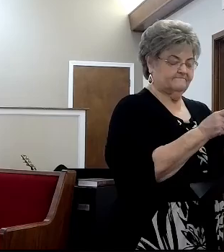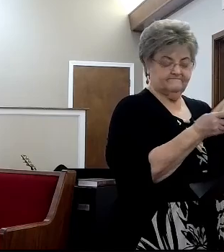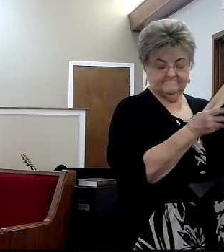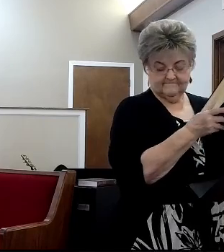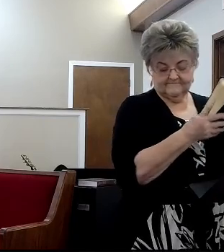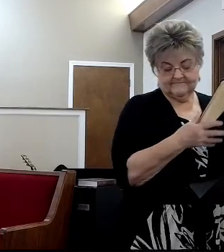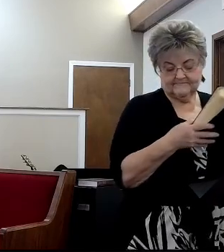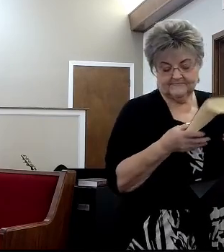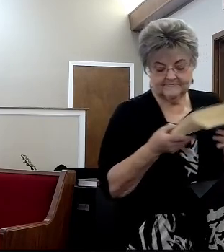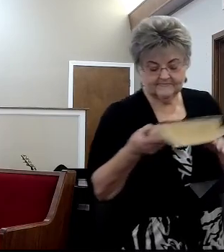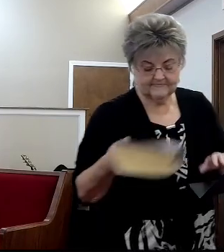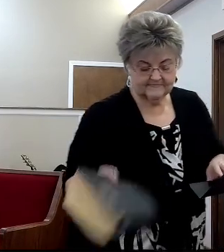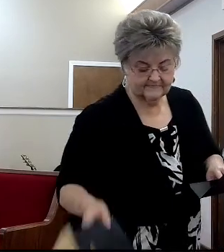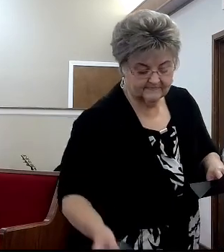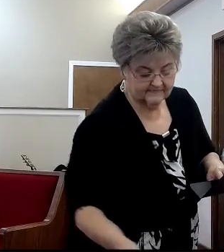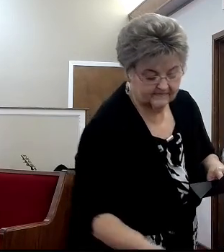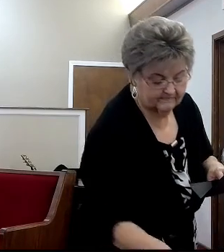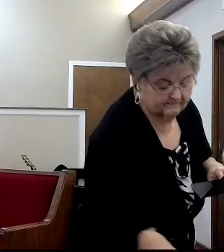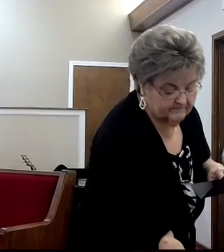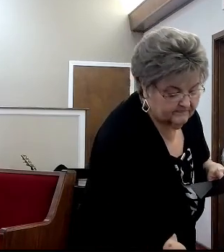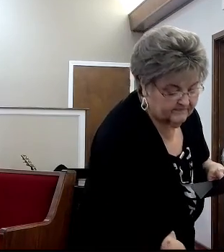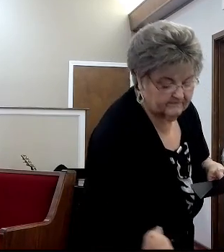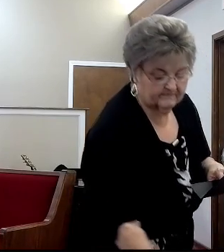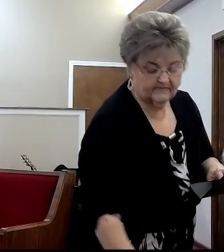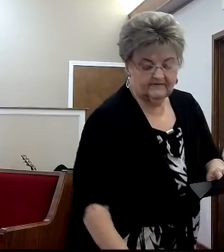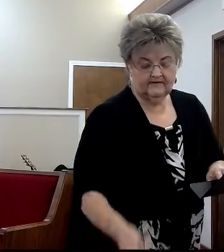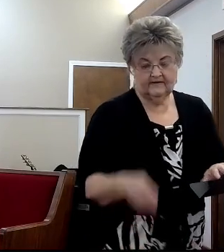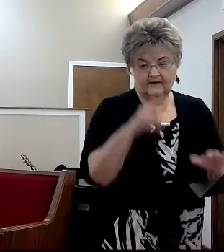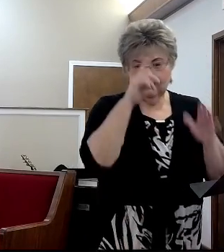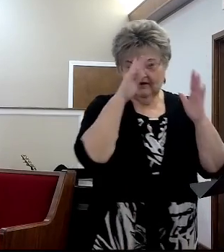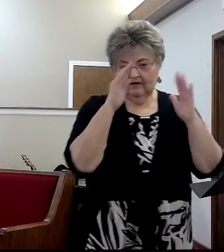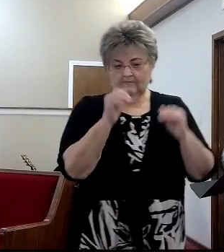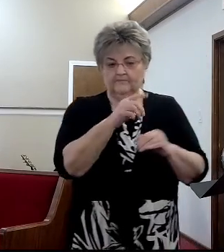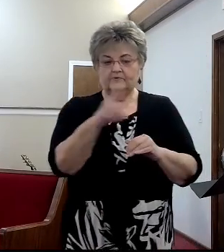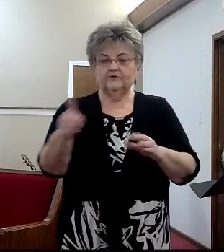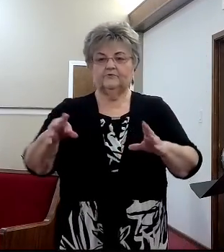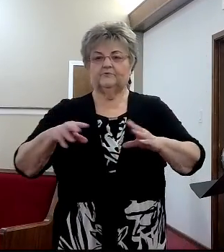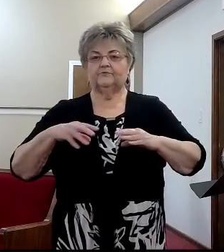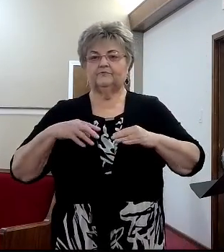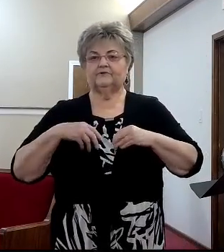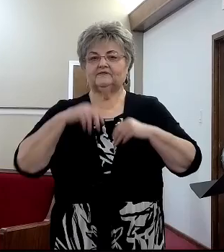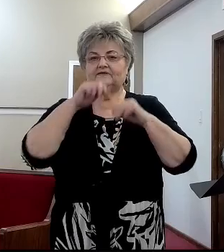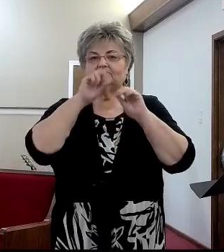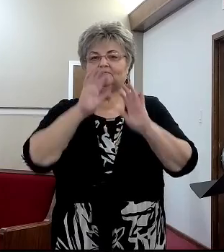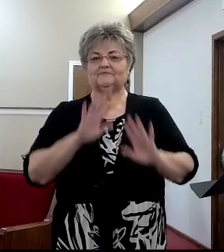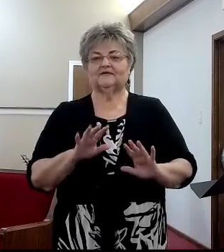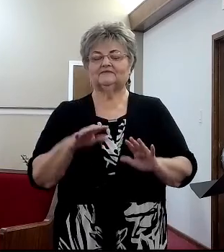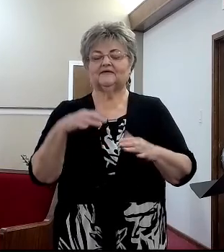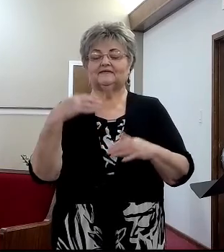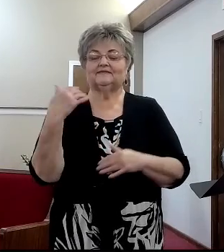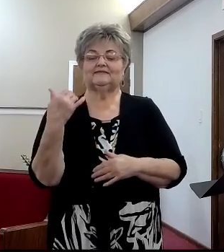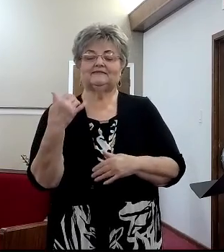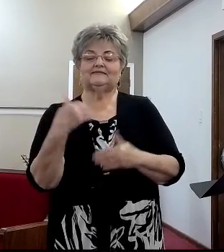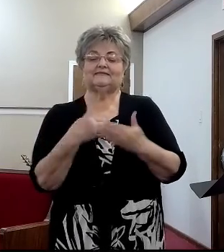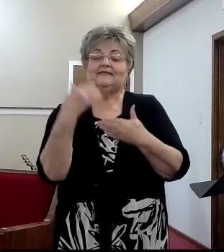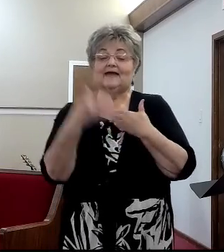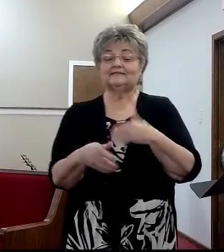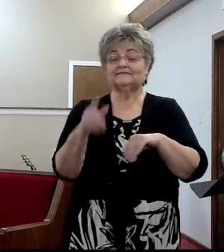that it was a blessing. And next time I will try to have something more original. But I